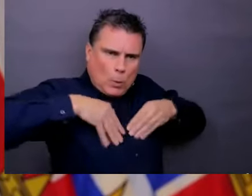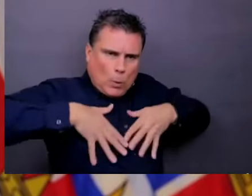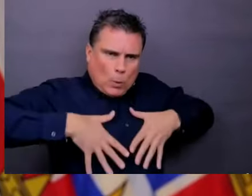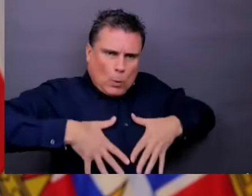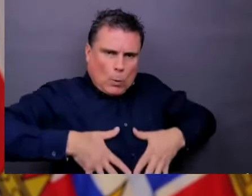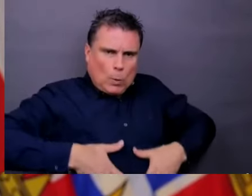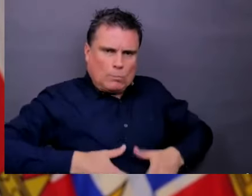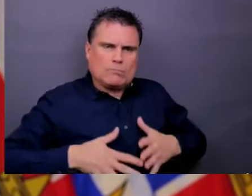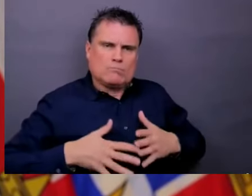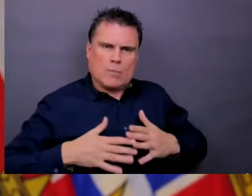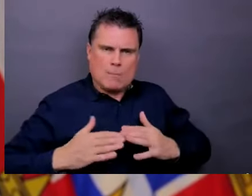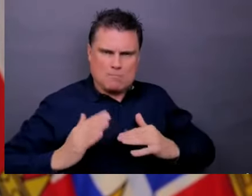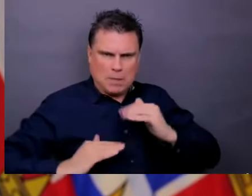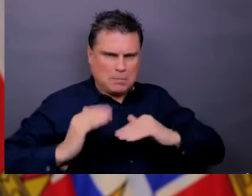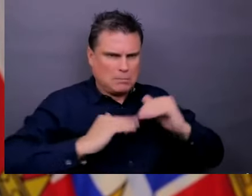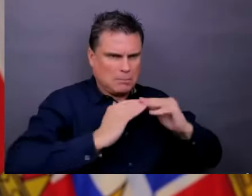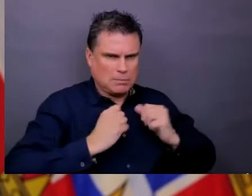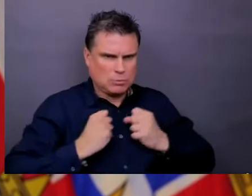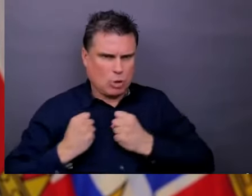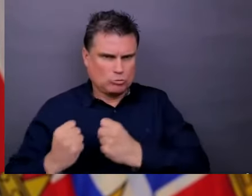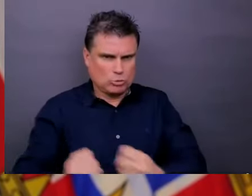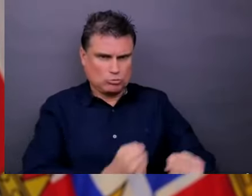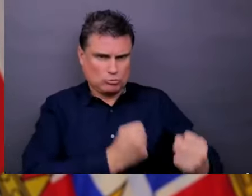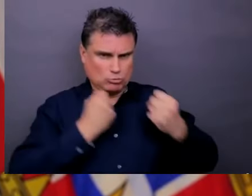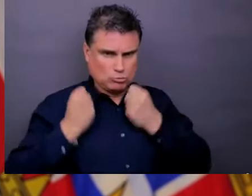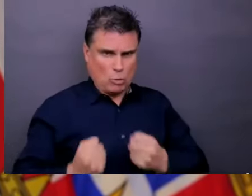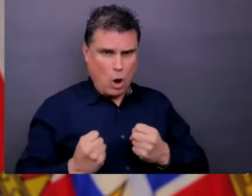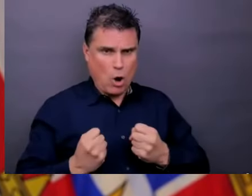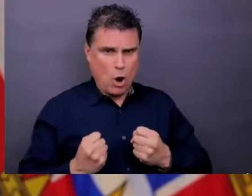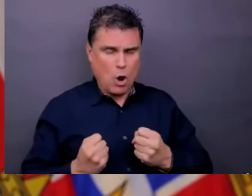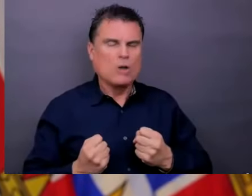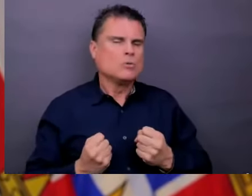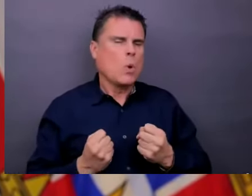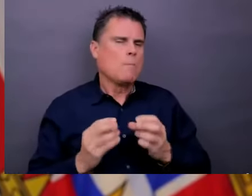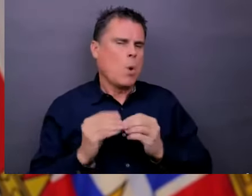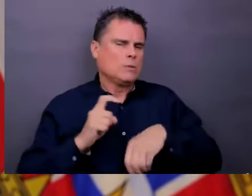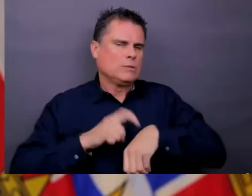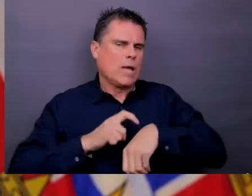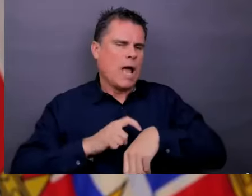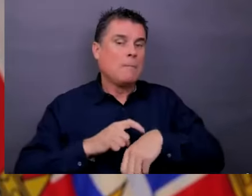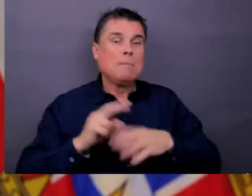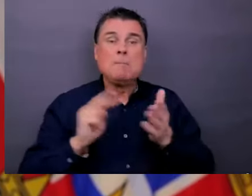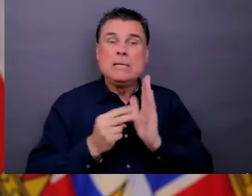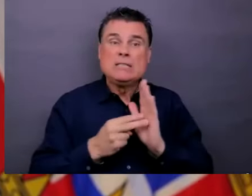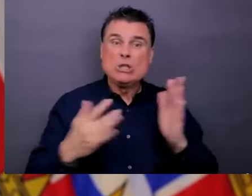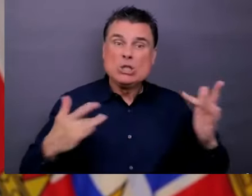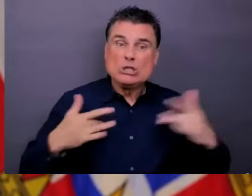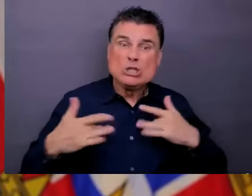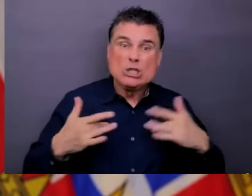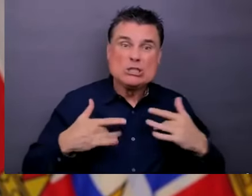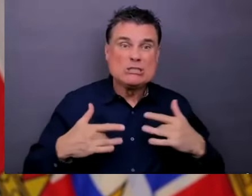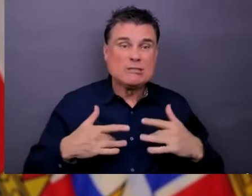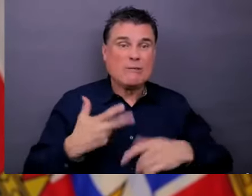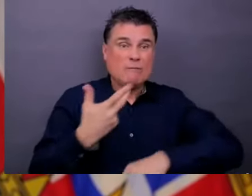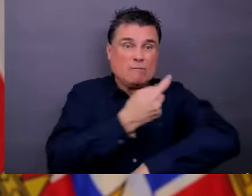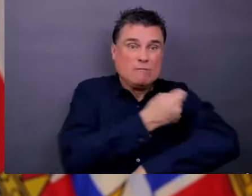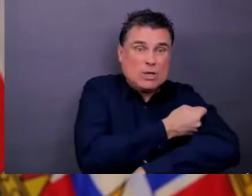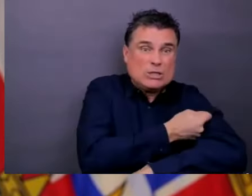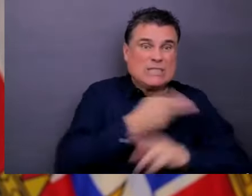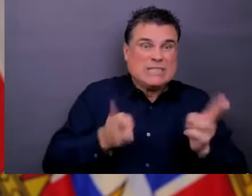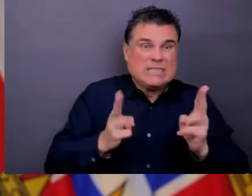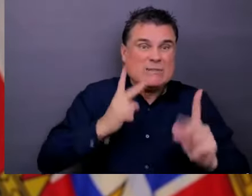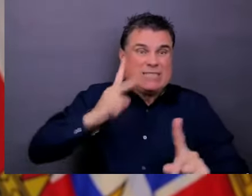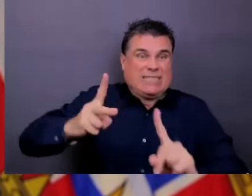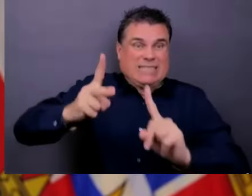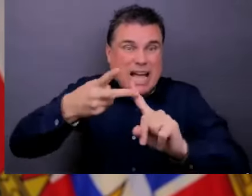a longer gap between the first and the second dose. It is still too early for us to